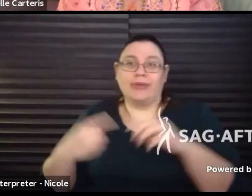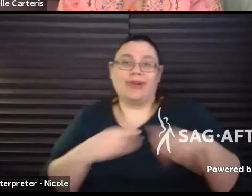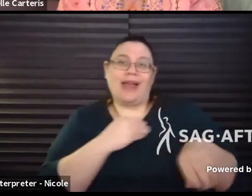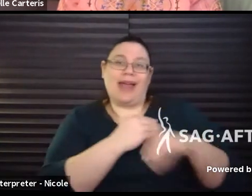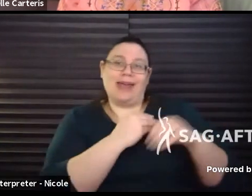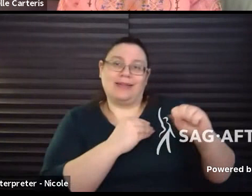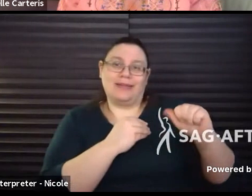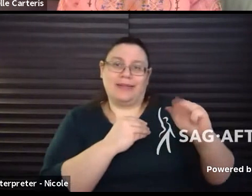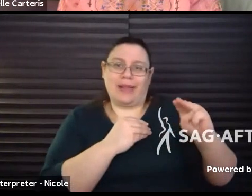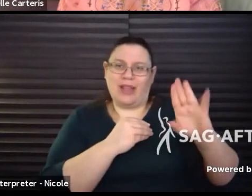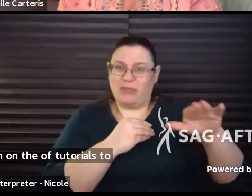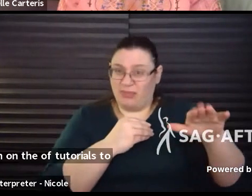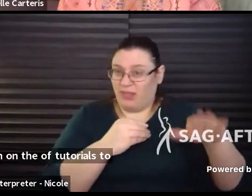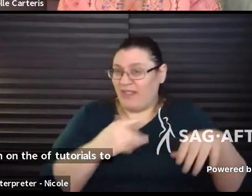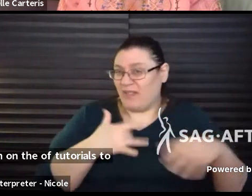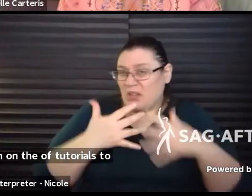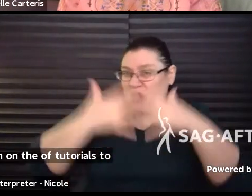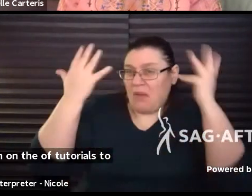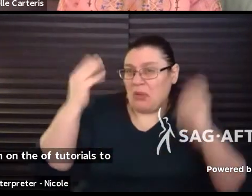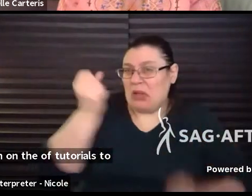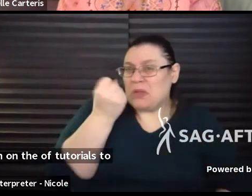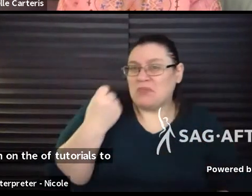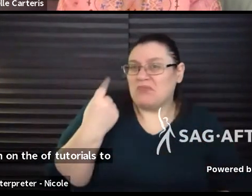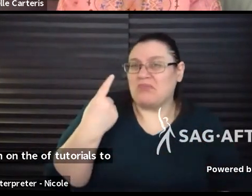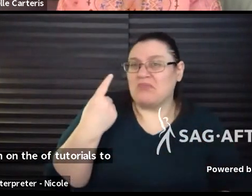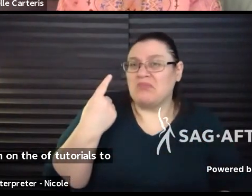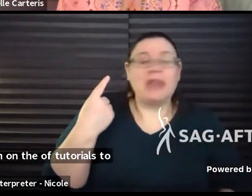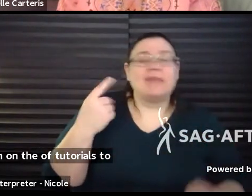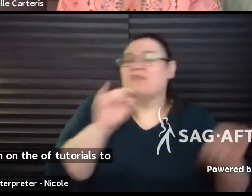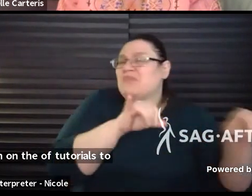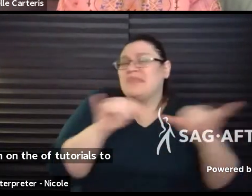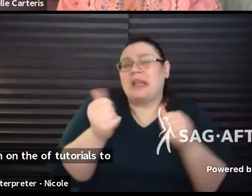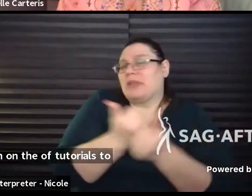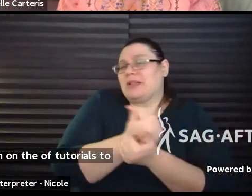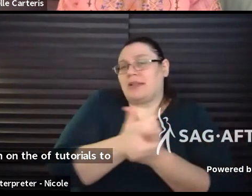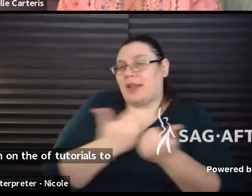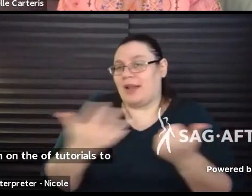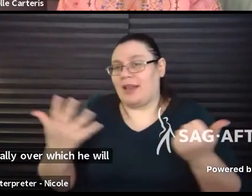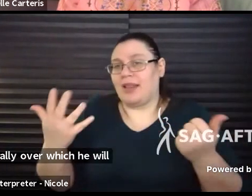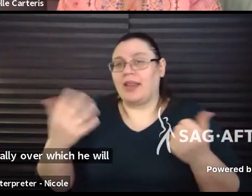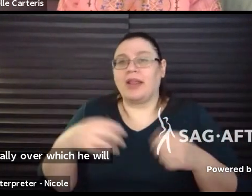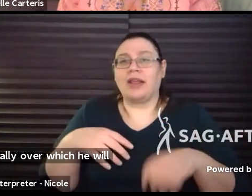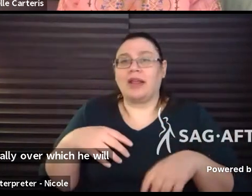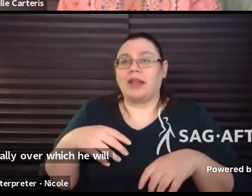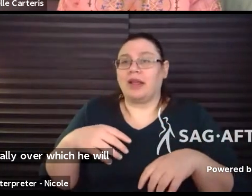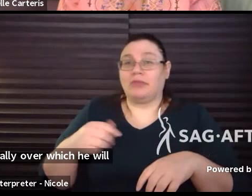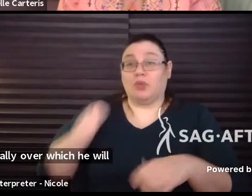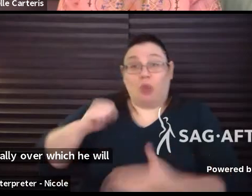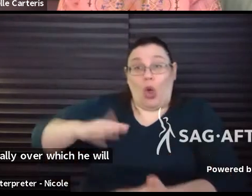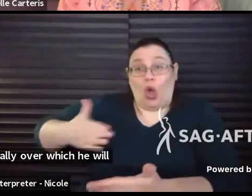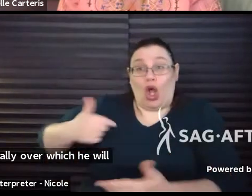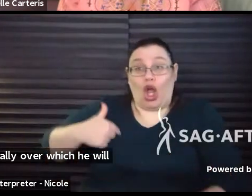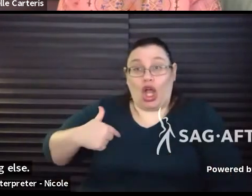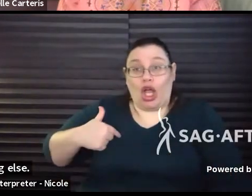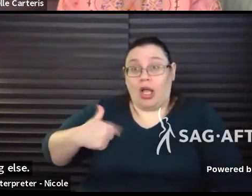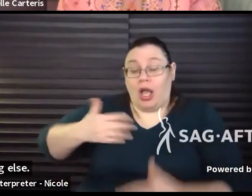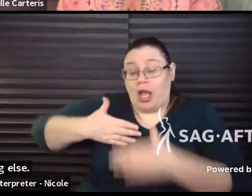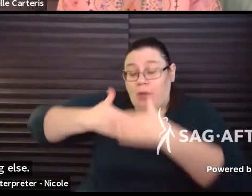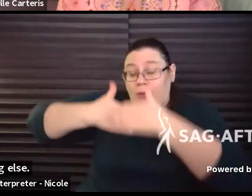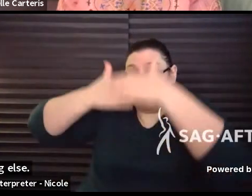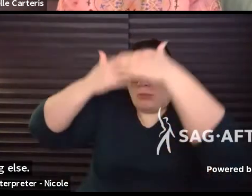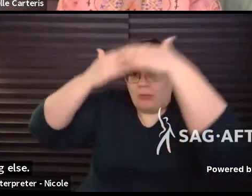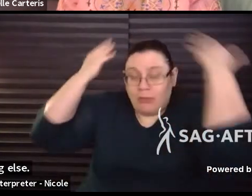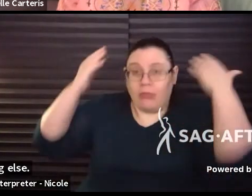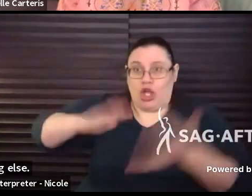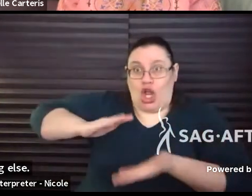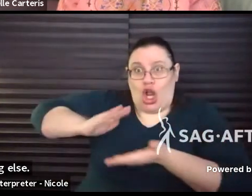really overwhelming, especially, and it's like anything else. Like I won't cook because I'm overwhelmed by the concept of cooking.